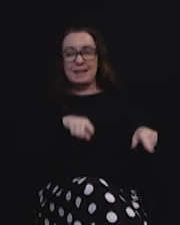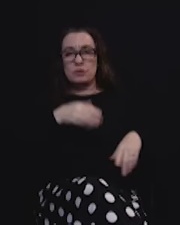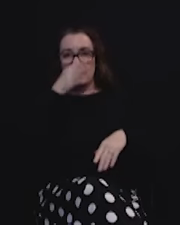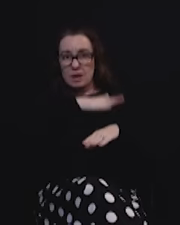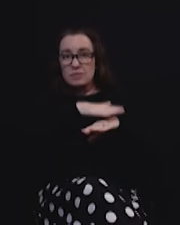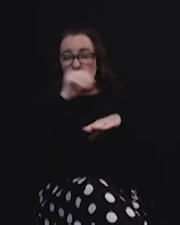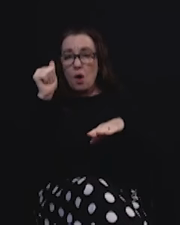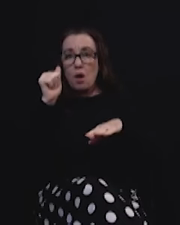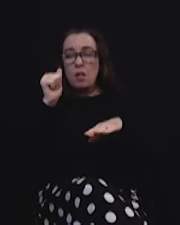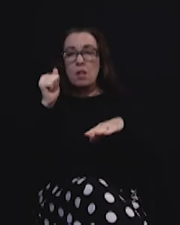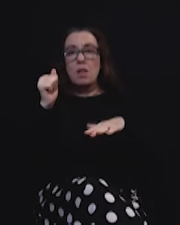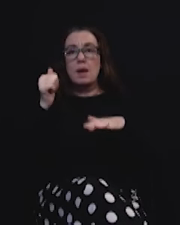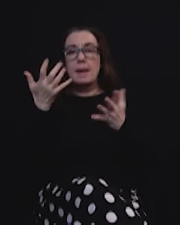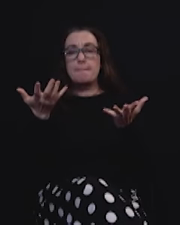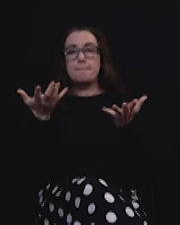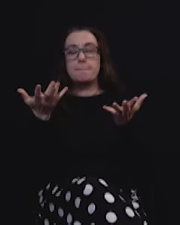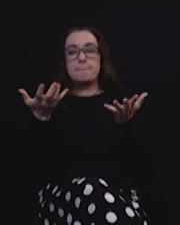And so I want you to